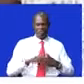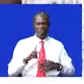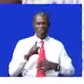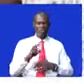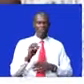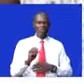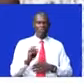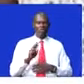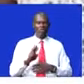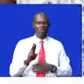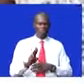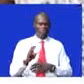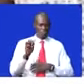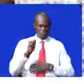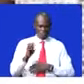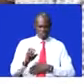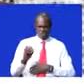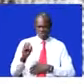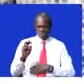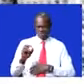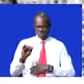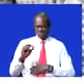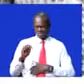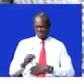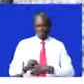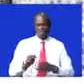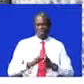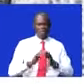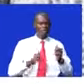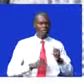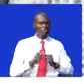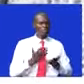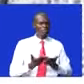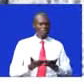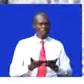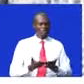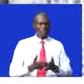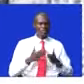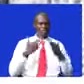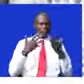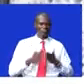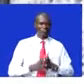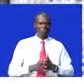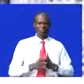Soil Multipurpose Dam, which has been pending for decades since